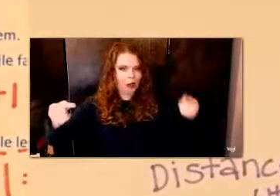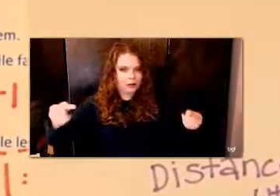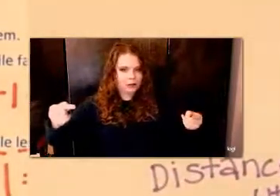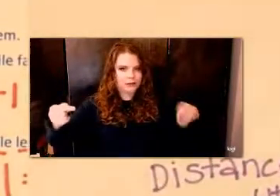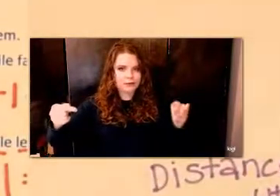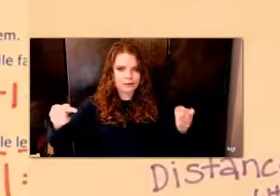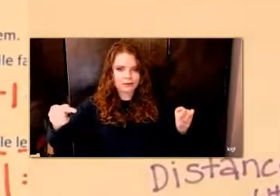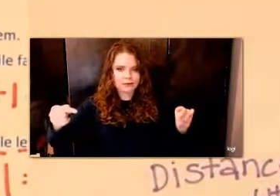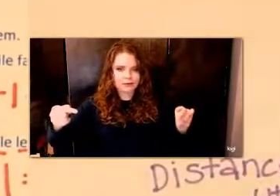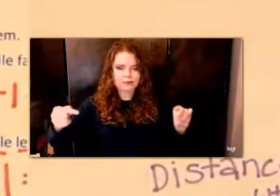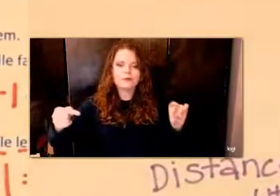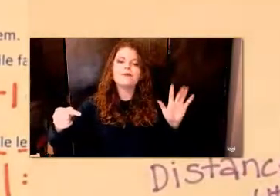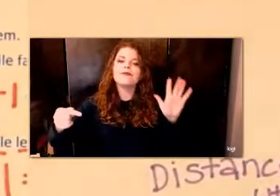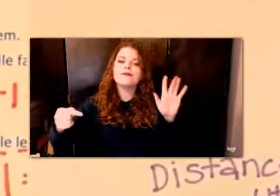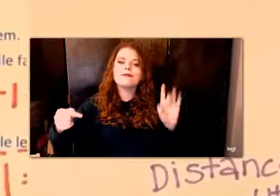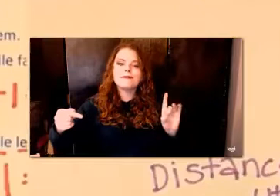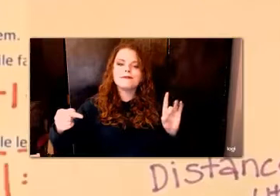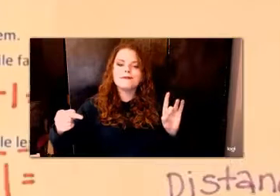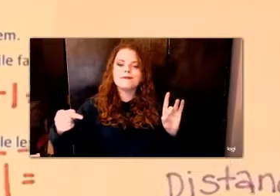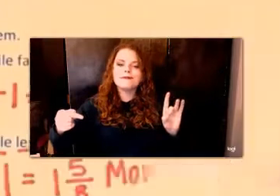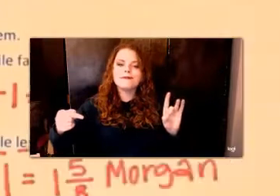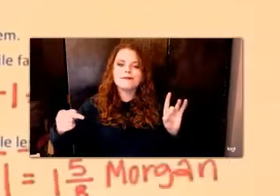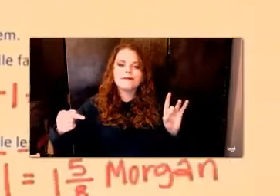was 5/8.